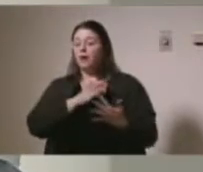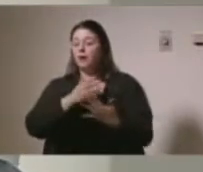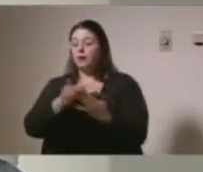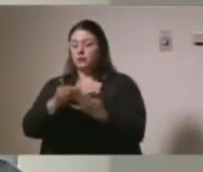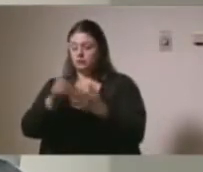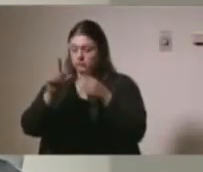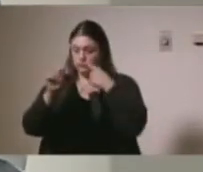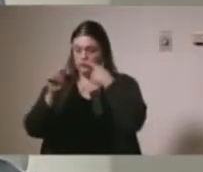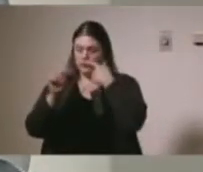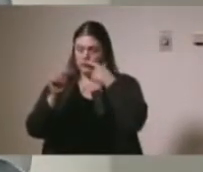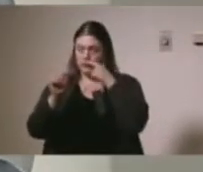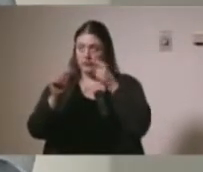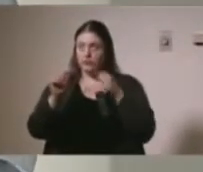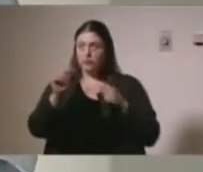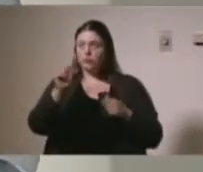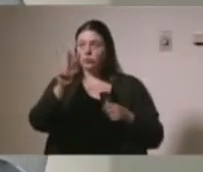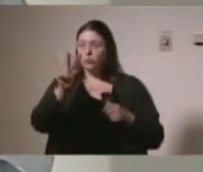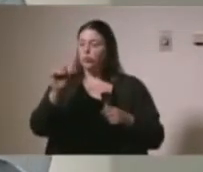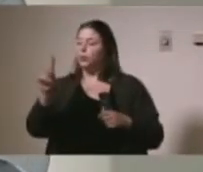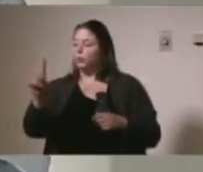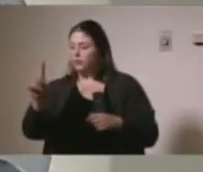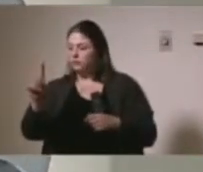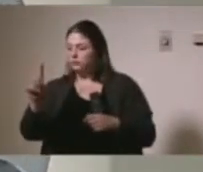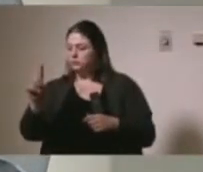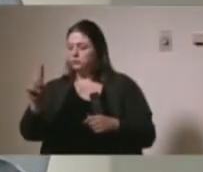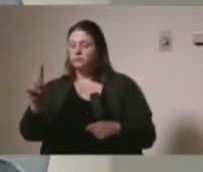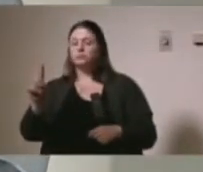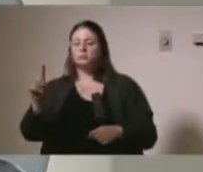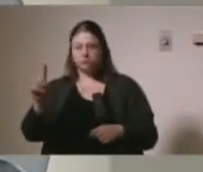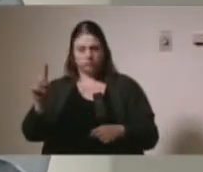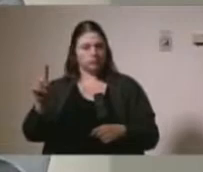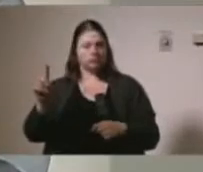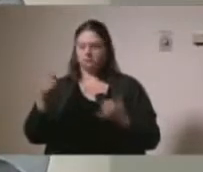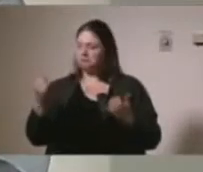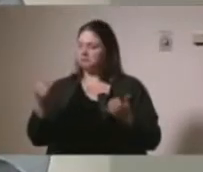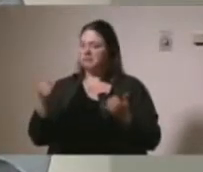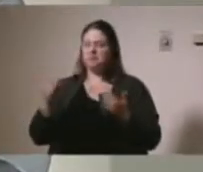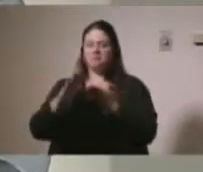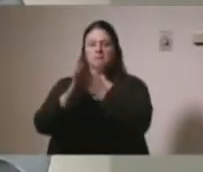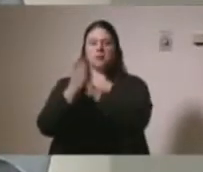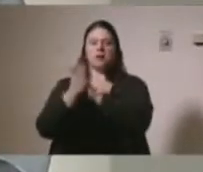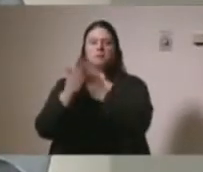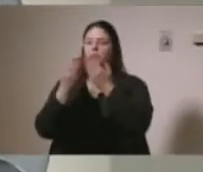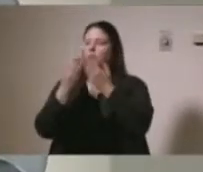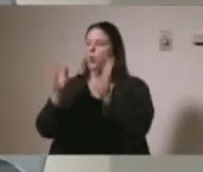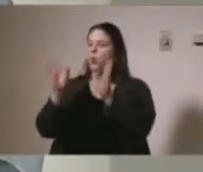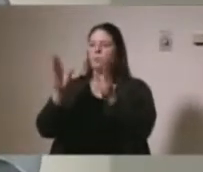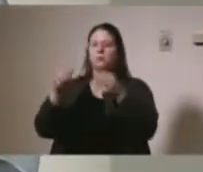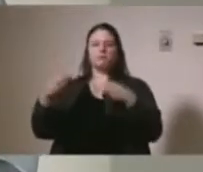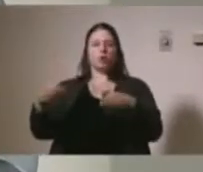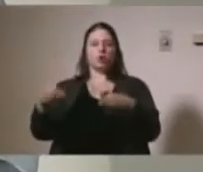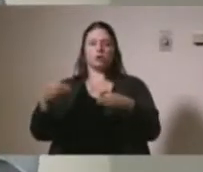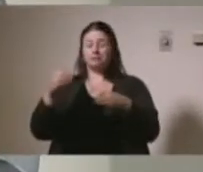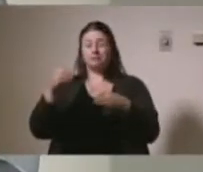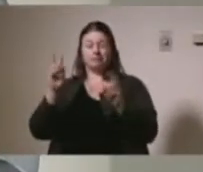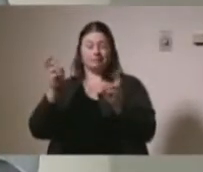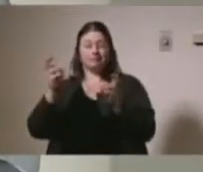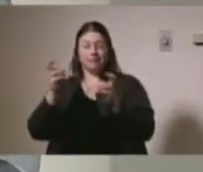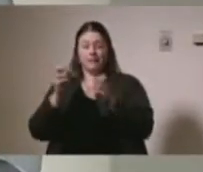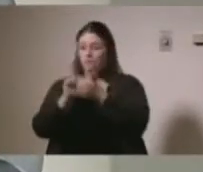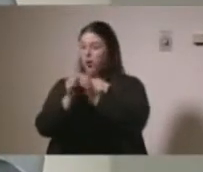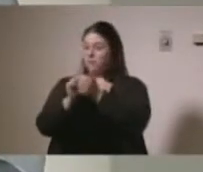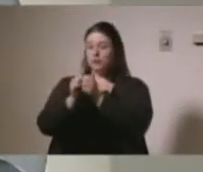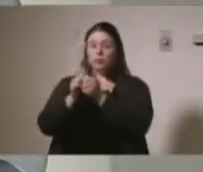in 2001, therefore, the market was totally open, and the market is open to competition today.